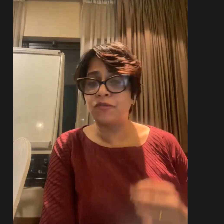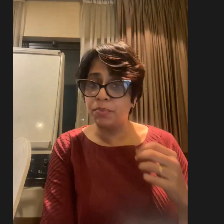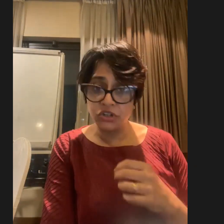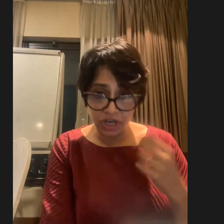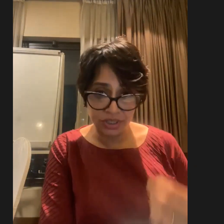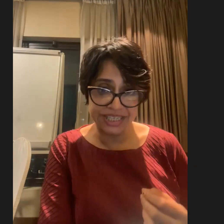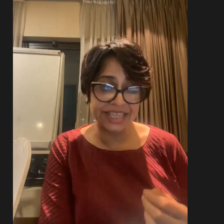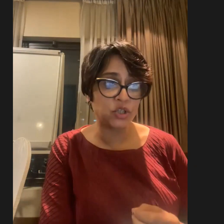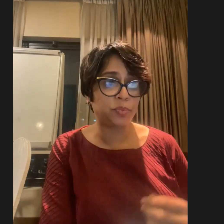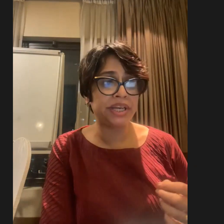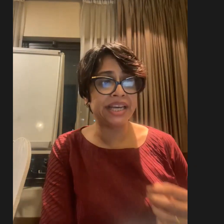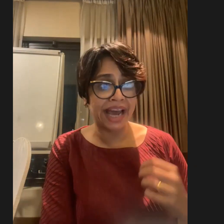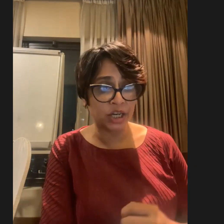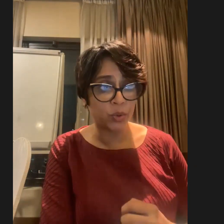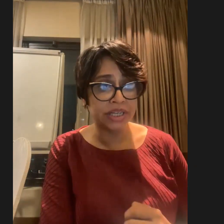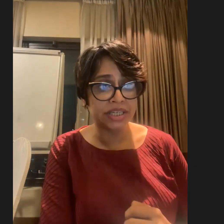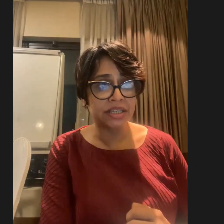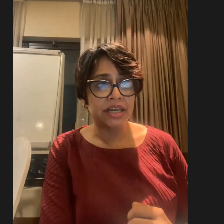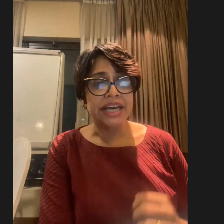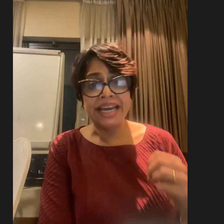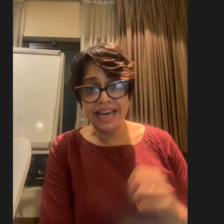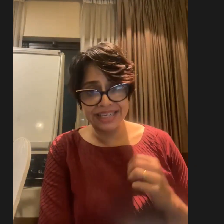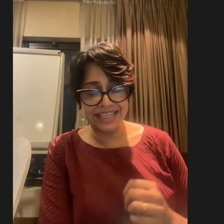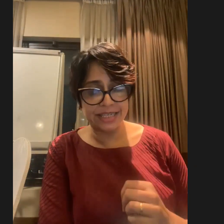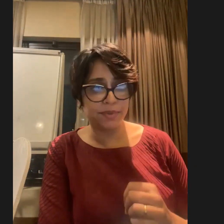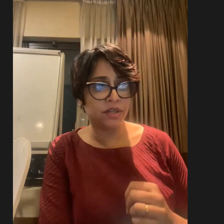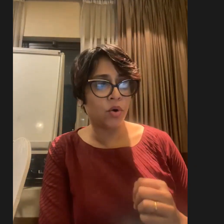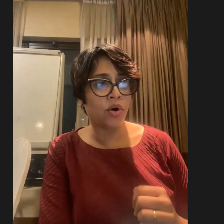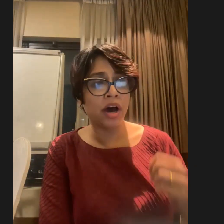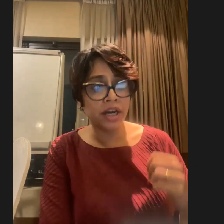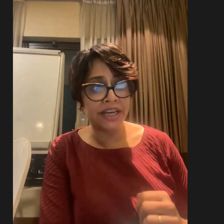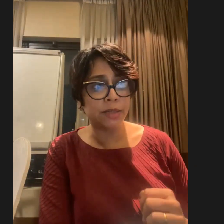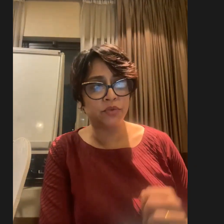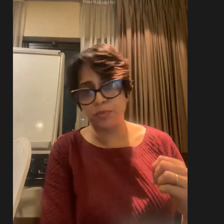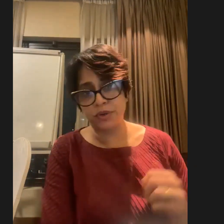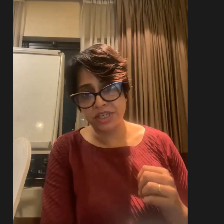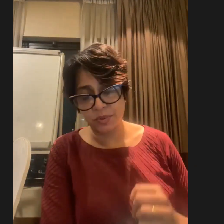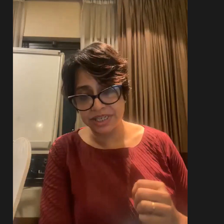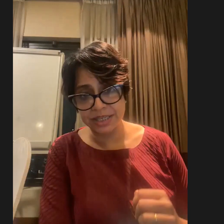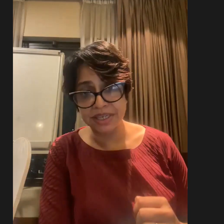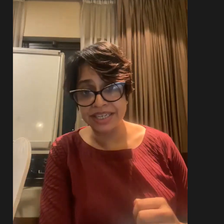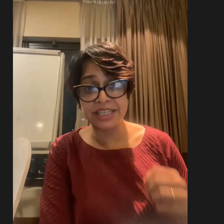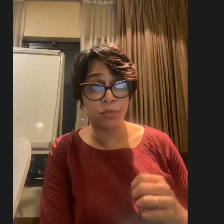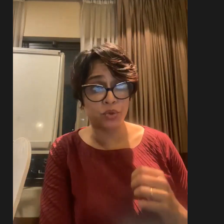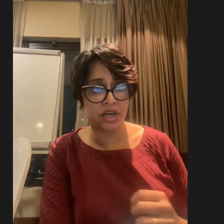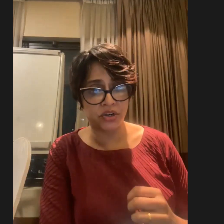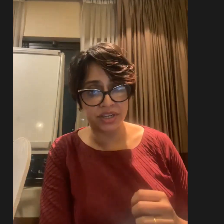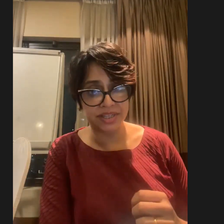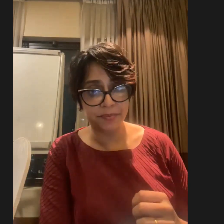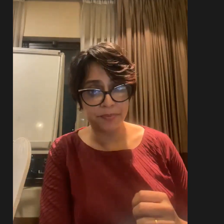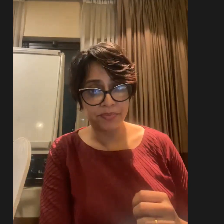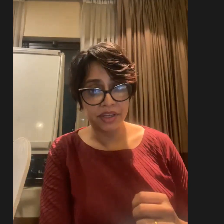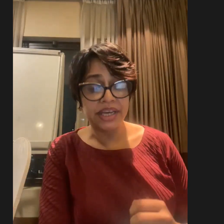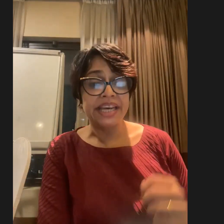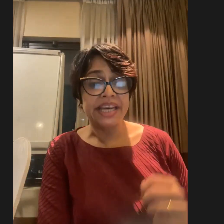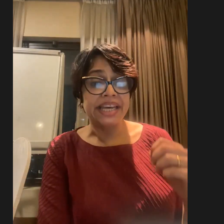Mainstream cash transfer programs have been generally seen to be inadequate, inaccessible, or unavailable for persons